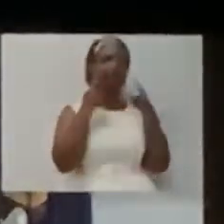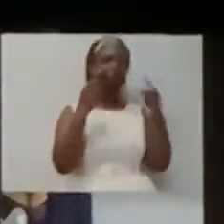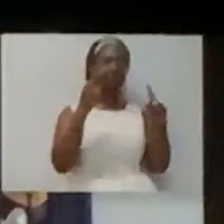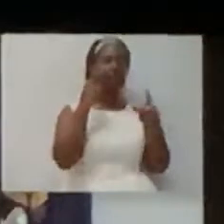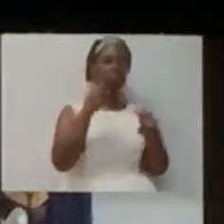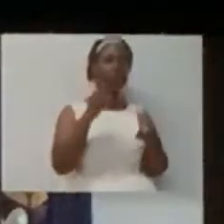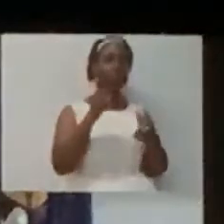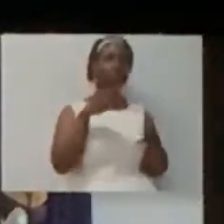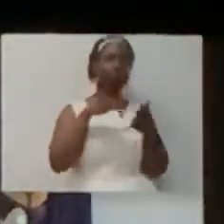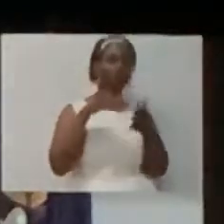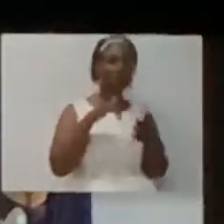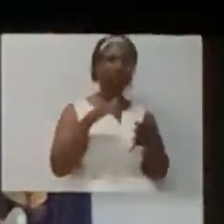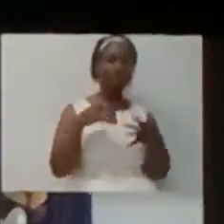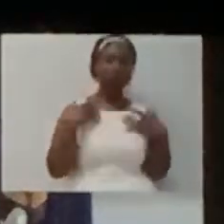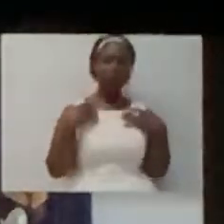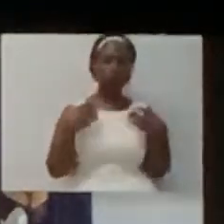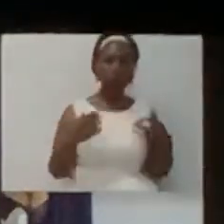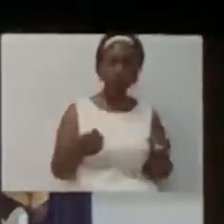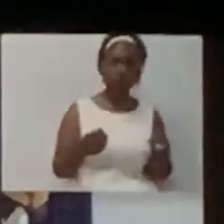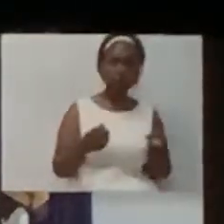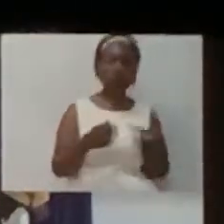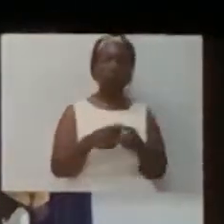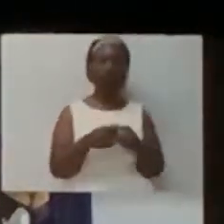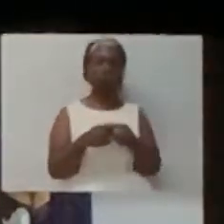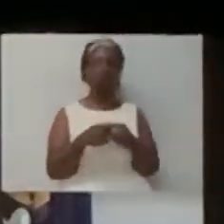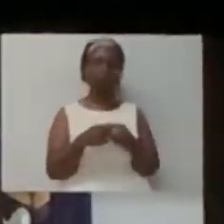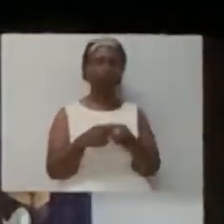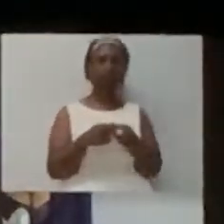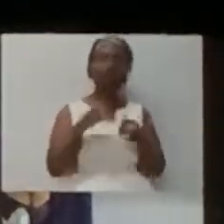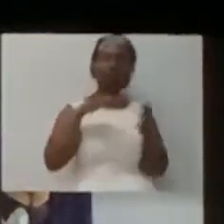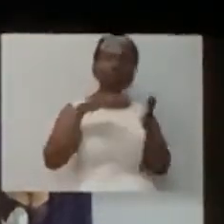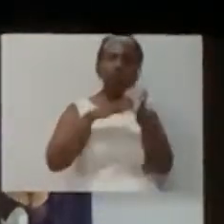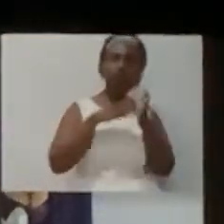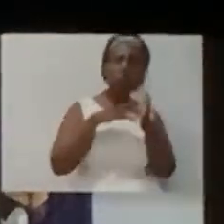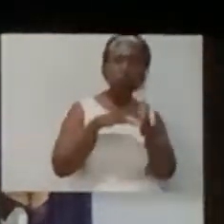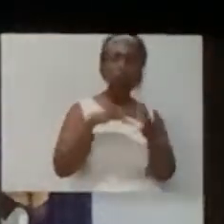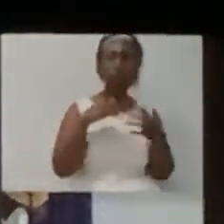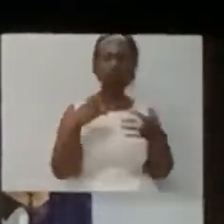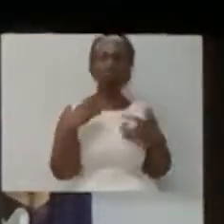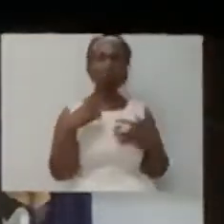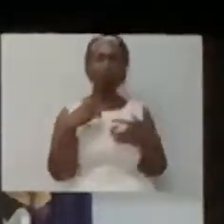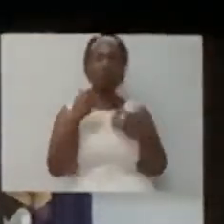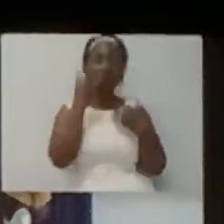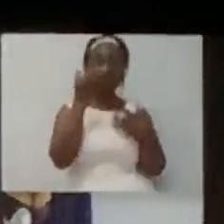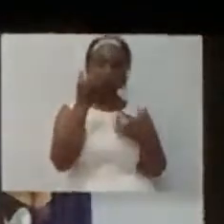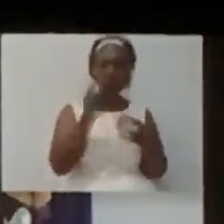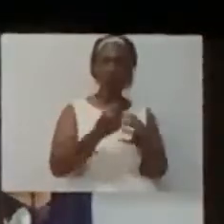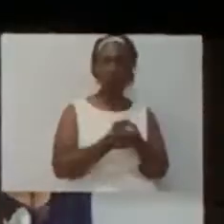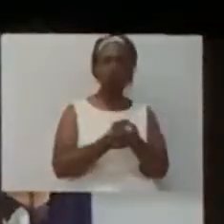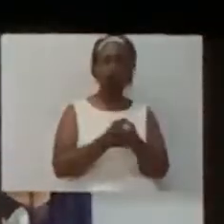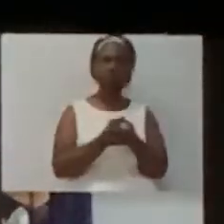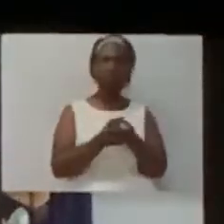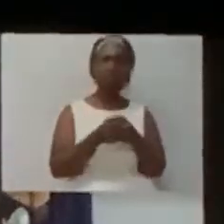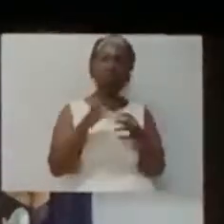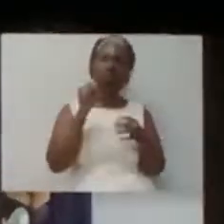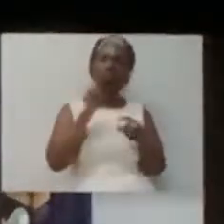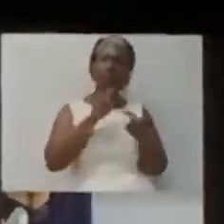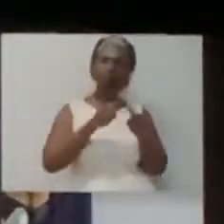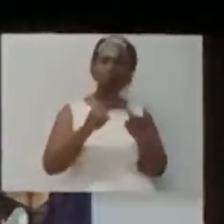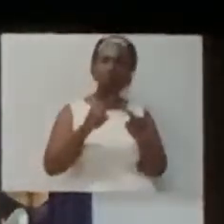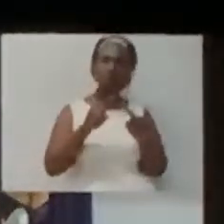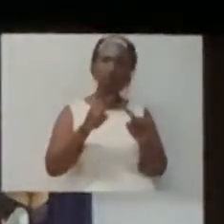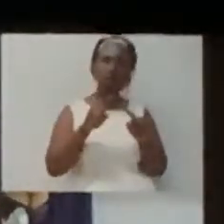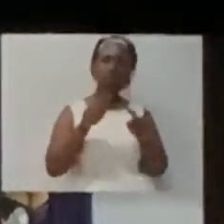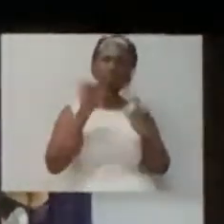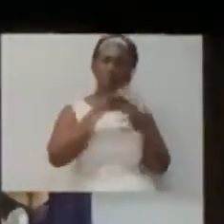studying courage, vulnerability, shame, and empathy. These traits in people are so